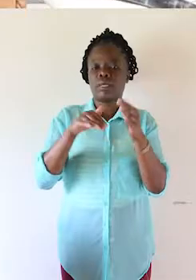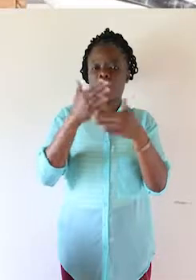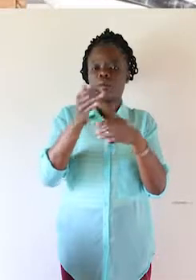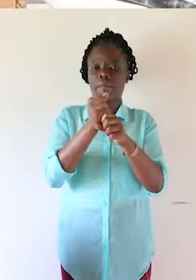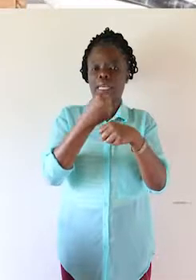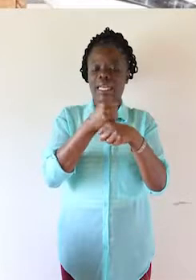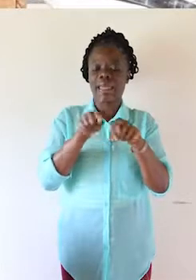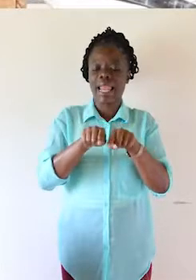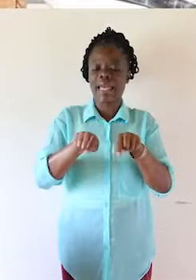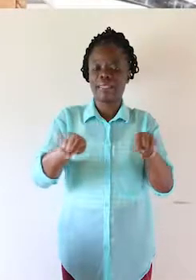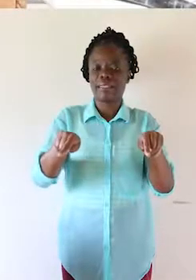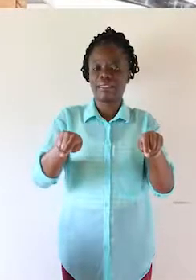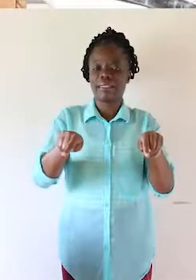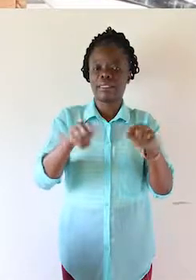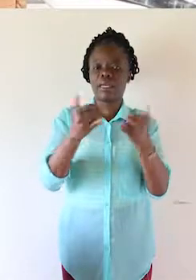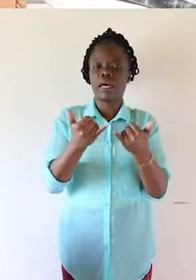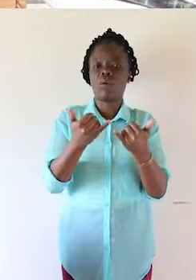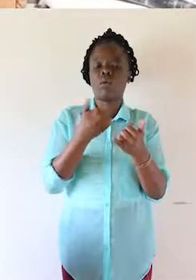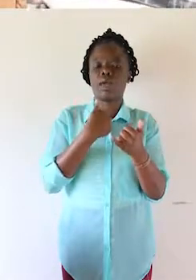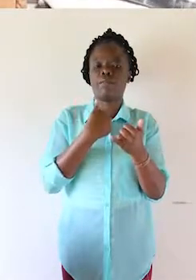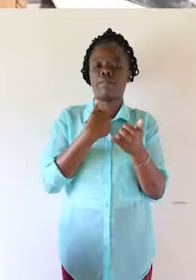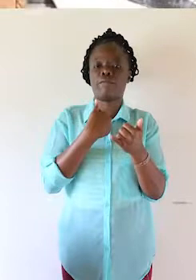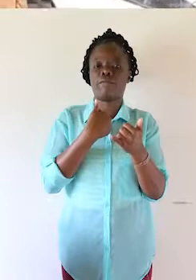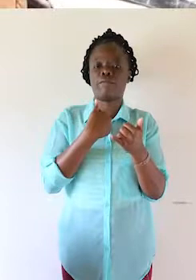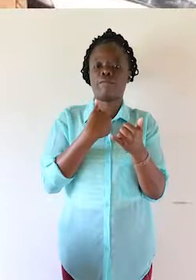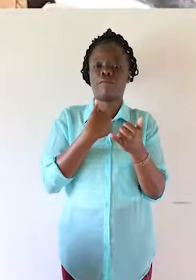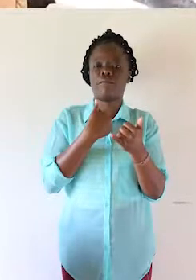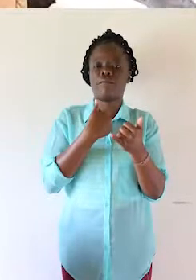After making the legs now, these ones are the legs. Now we have